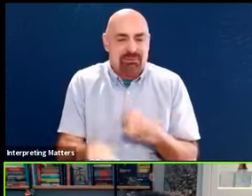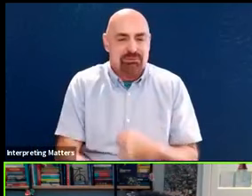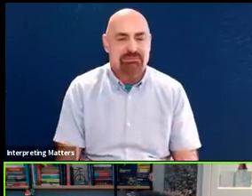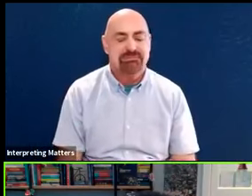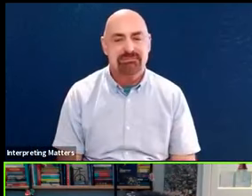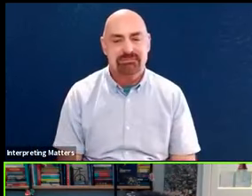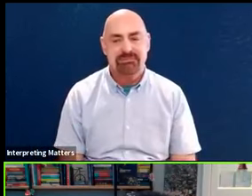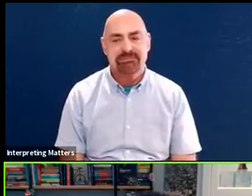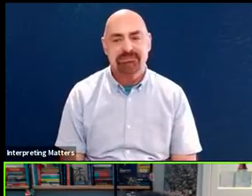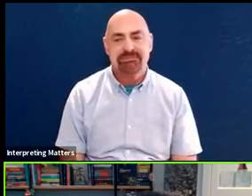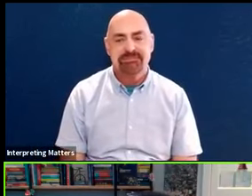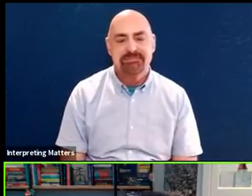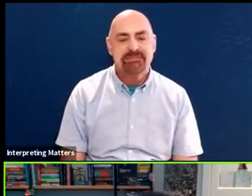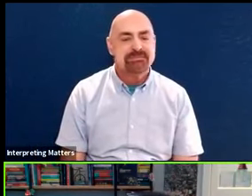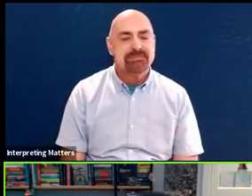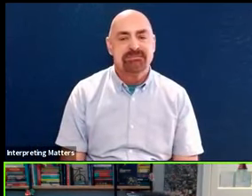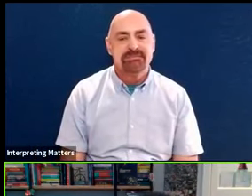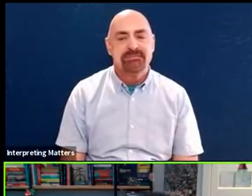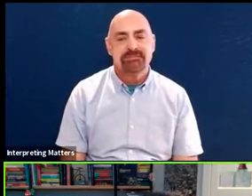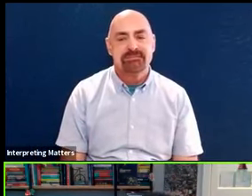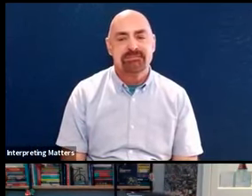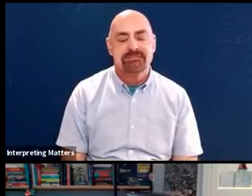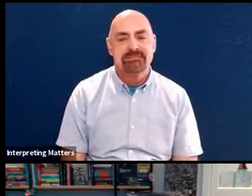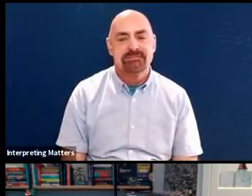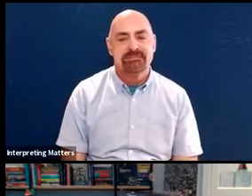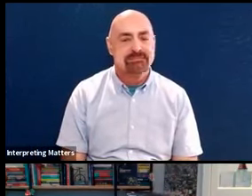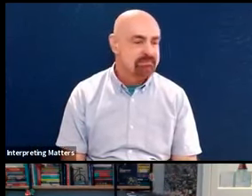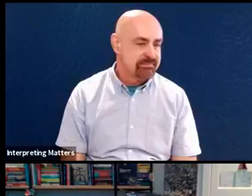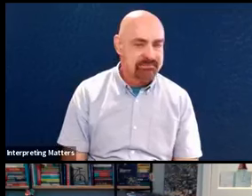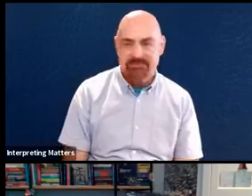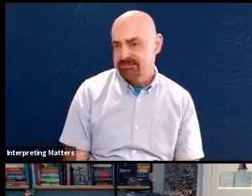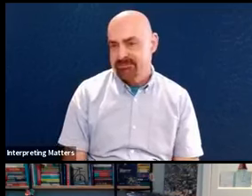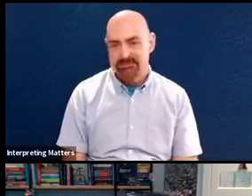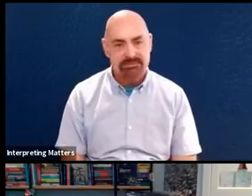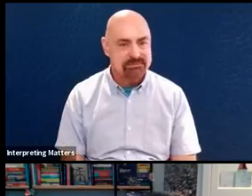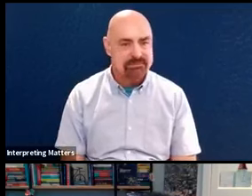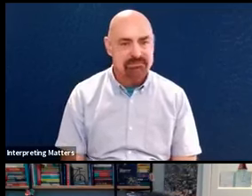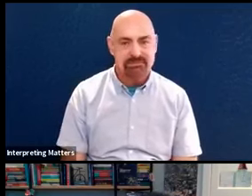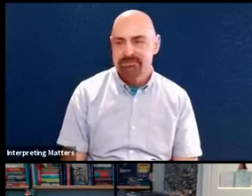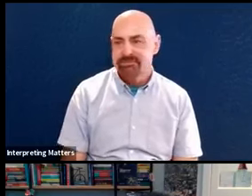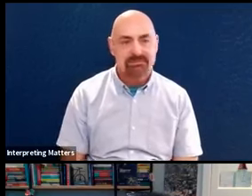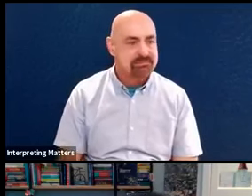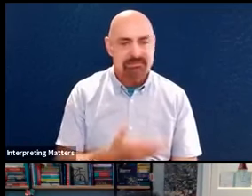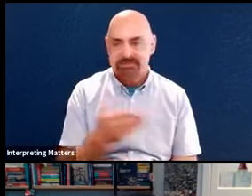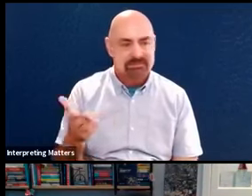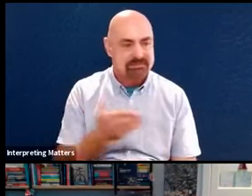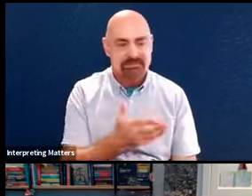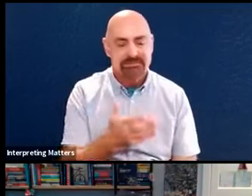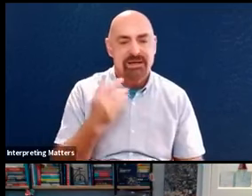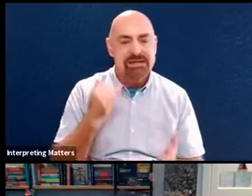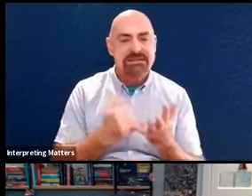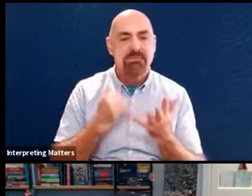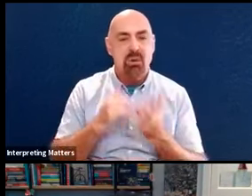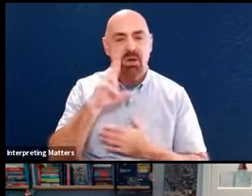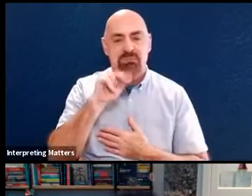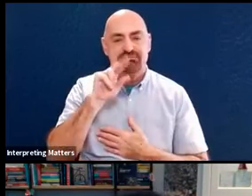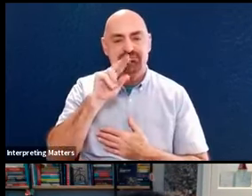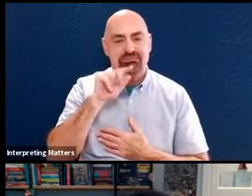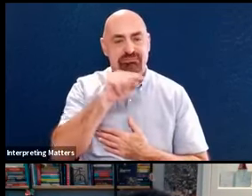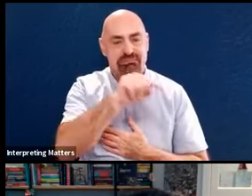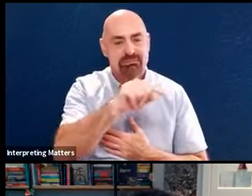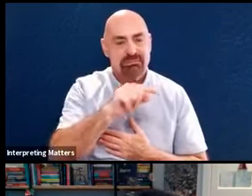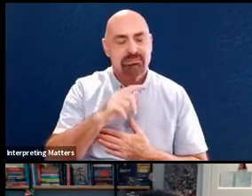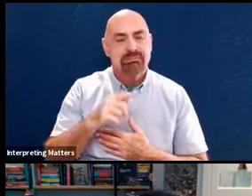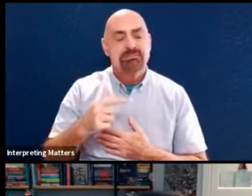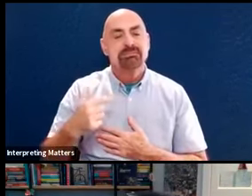very good one. Thanks. Simona, any final comments? Yeah, if I may, I mean, the problem